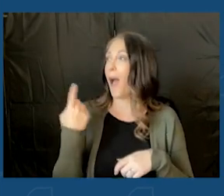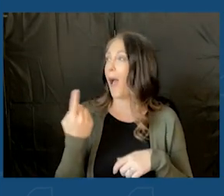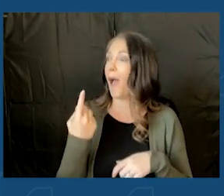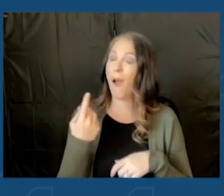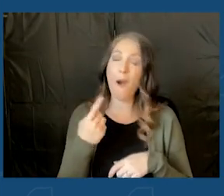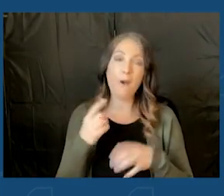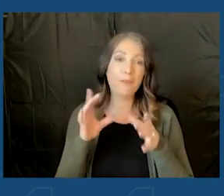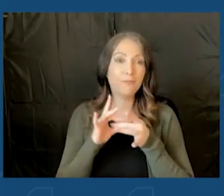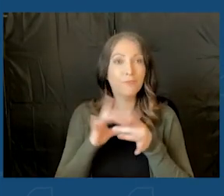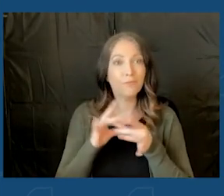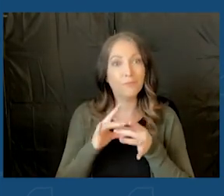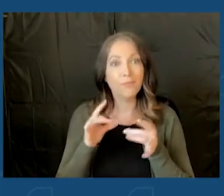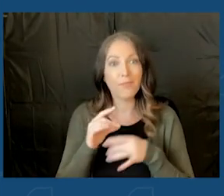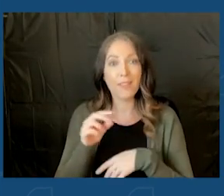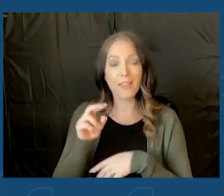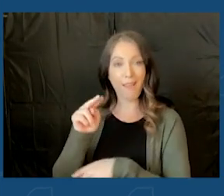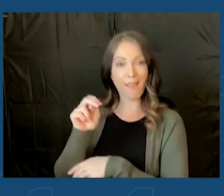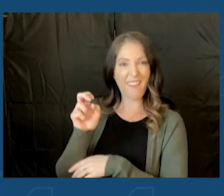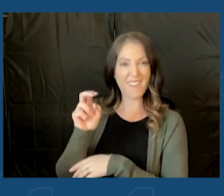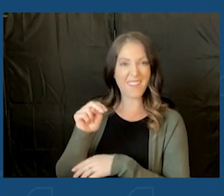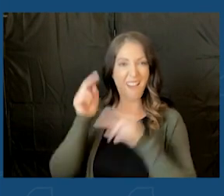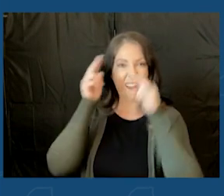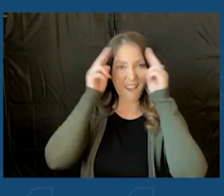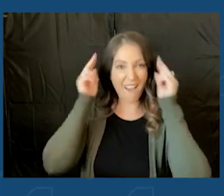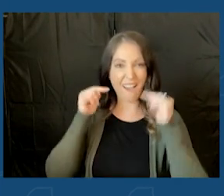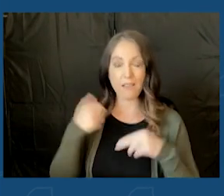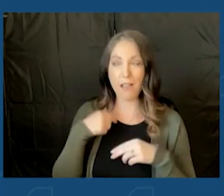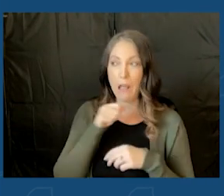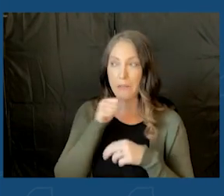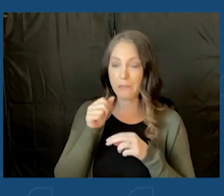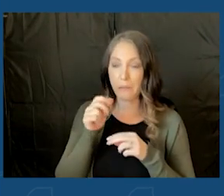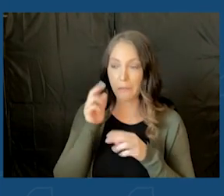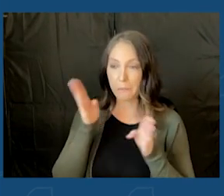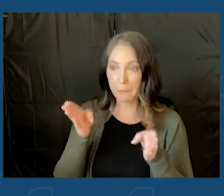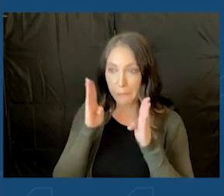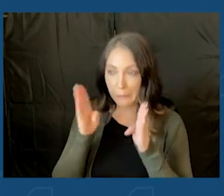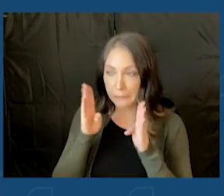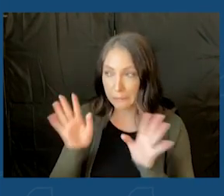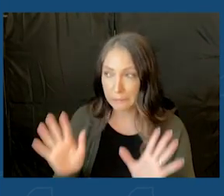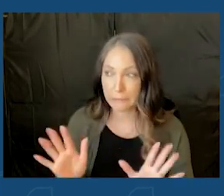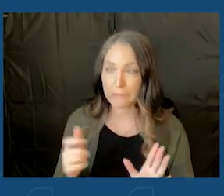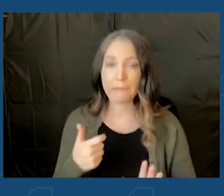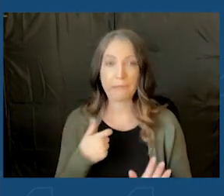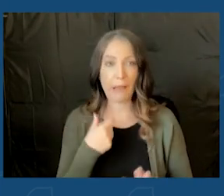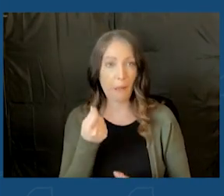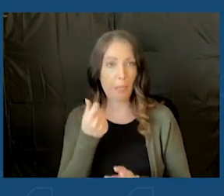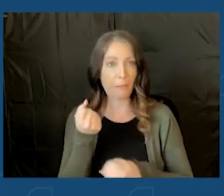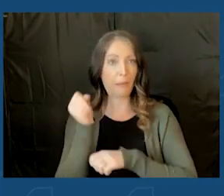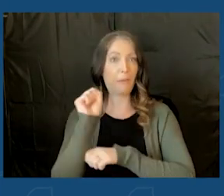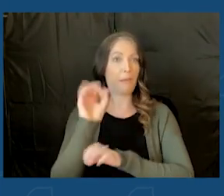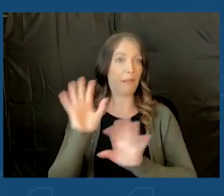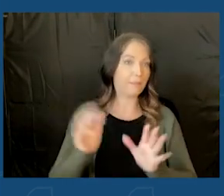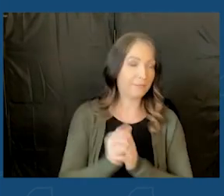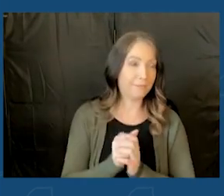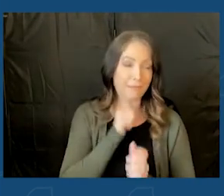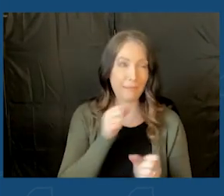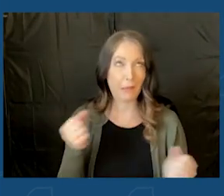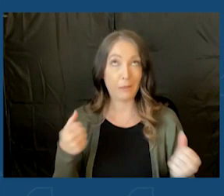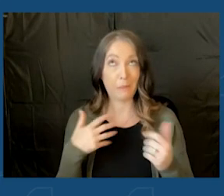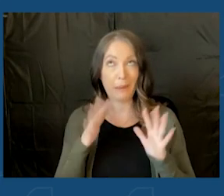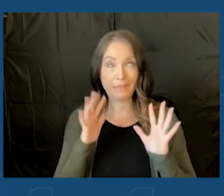beautiful handwriting that most children who go to a Catholic school have. I was a little bit rebellious. Anybody surprised there? No, probably not. Served you